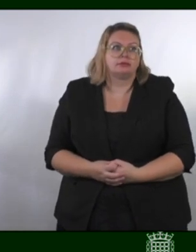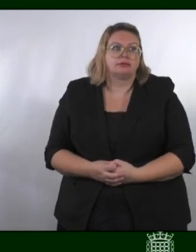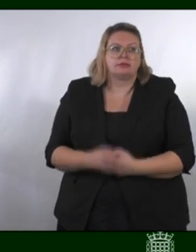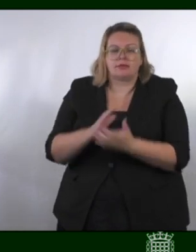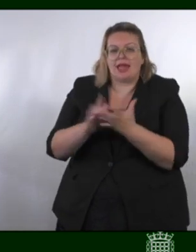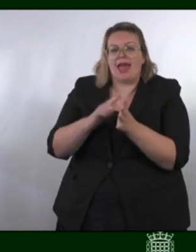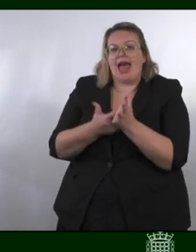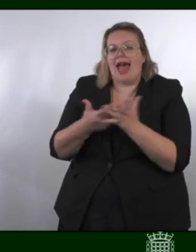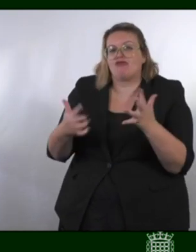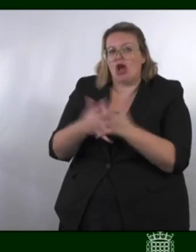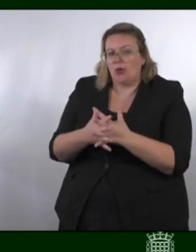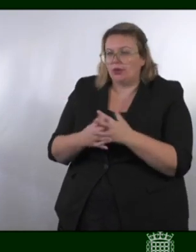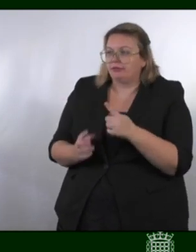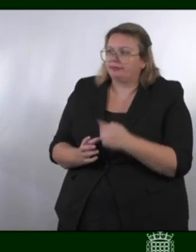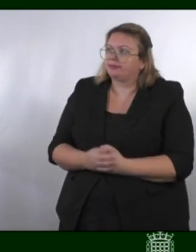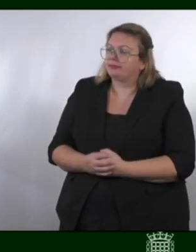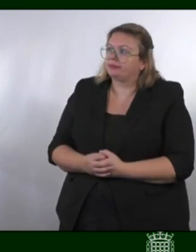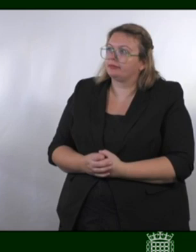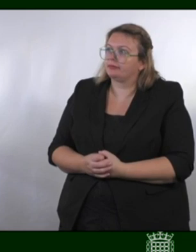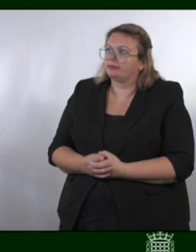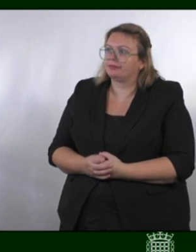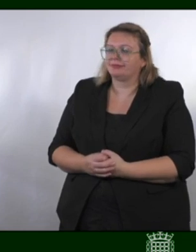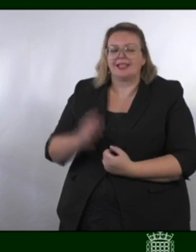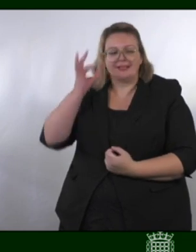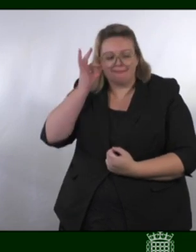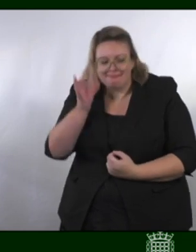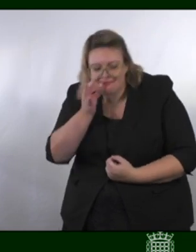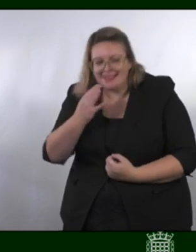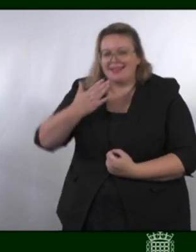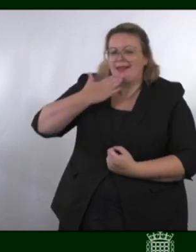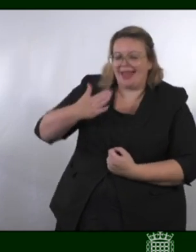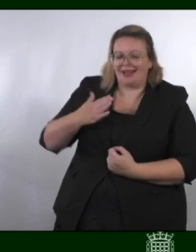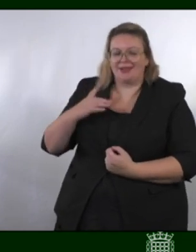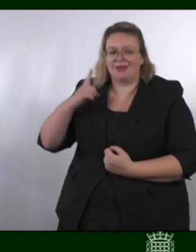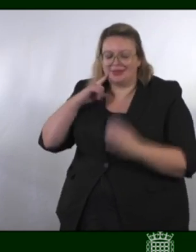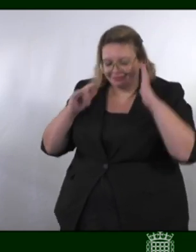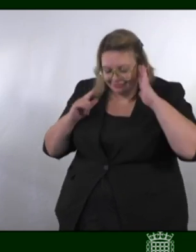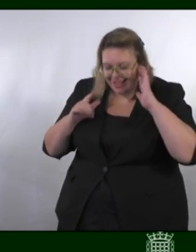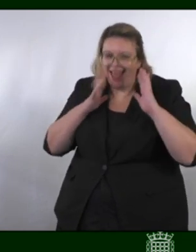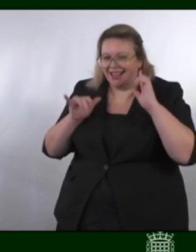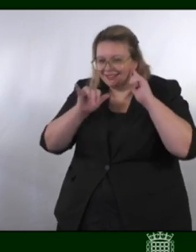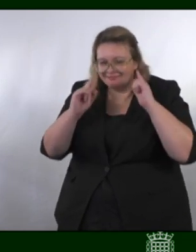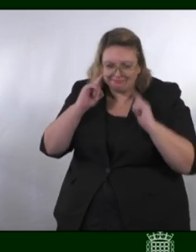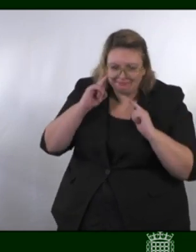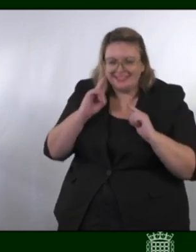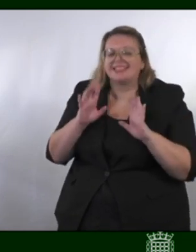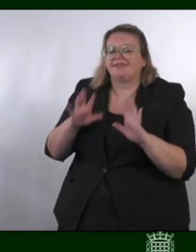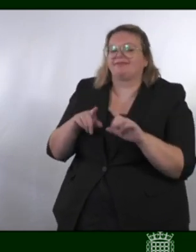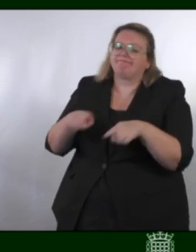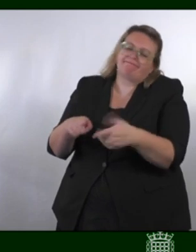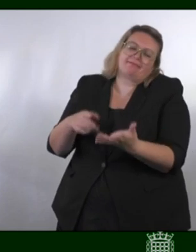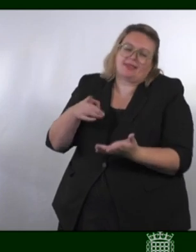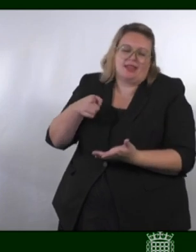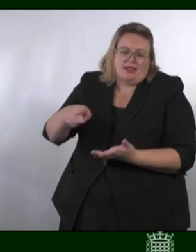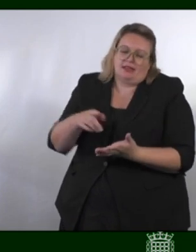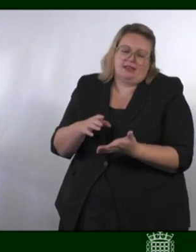Blackman. Thank you, Ground Control. My right honourable friend will be well aware of the negotiations going on between